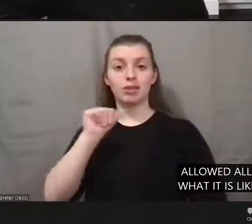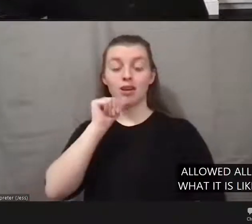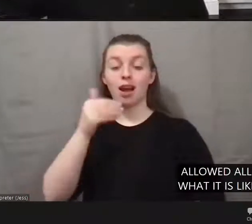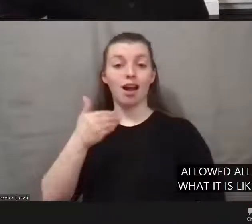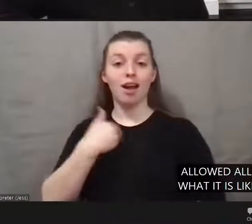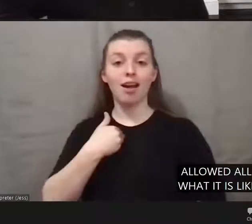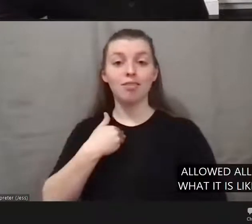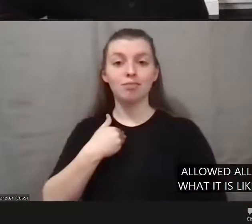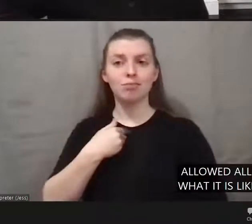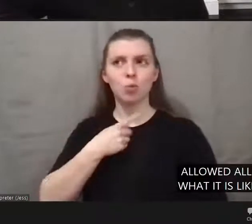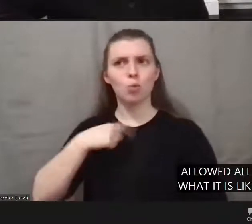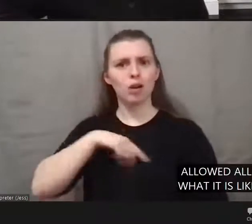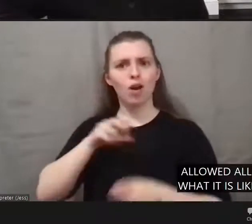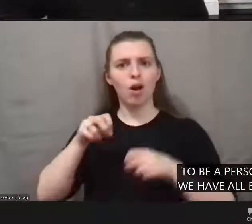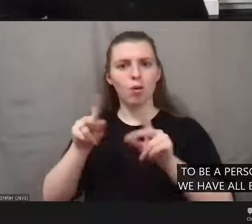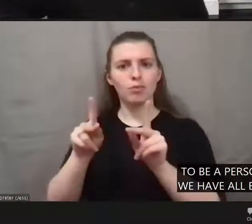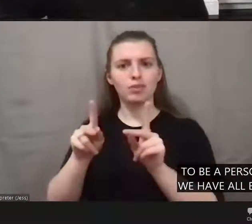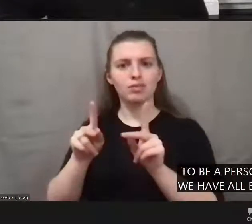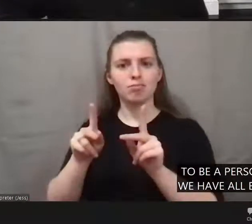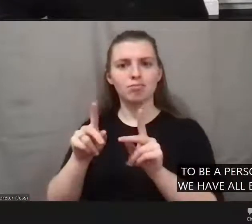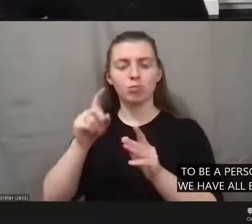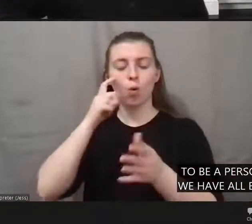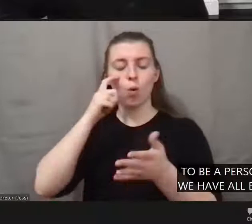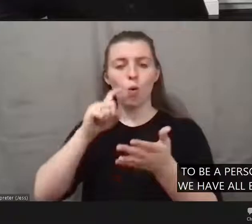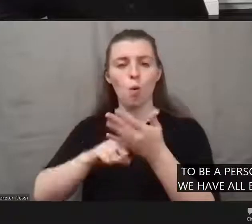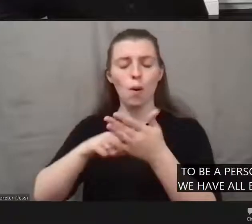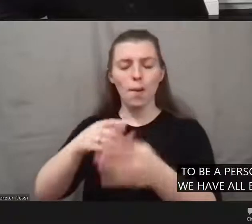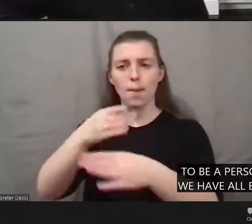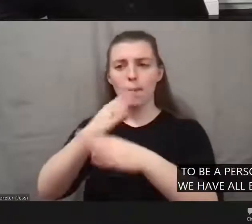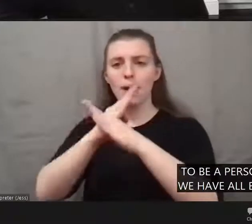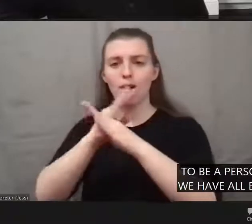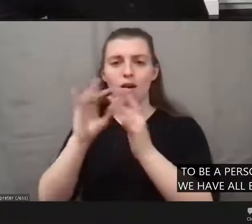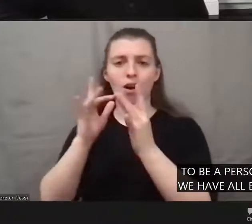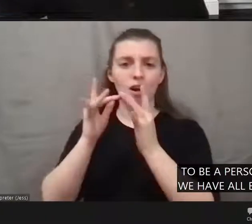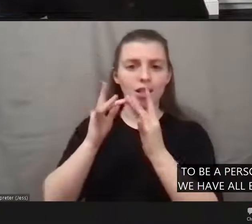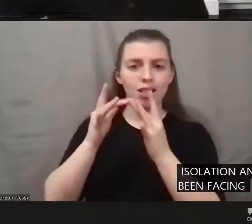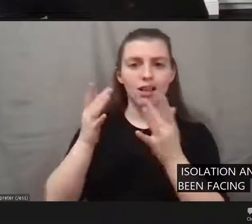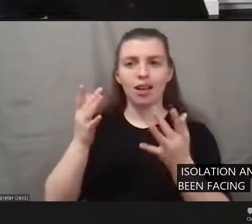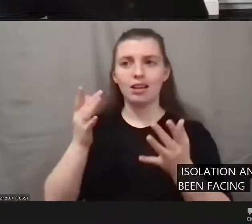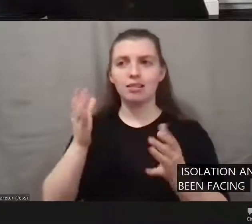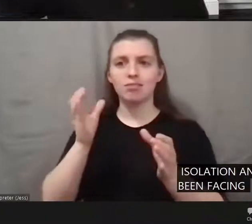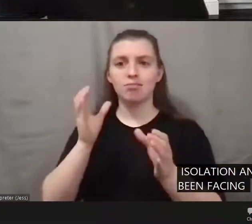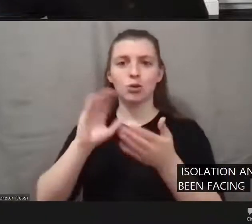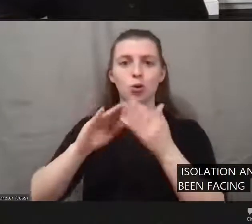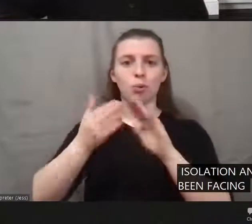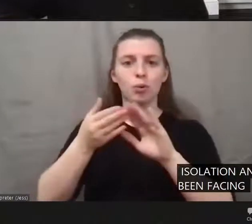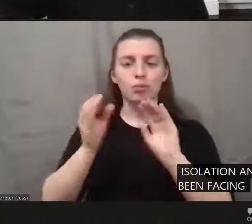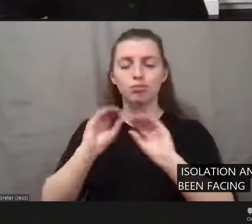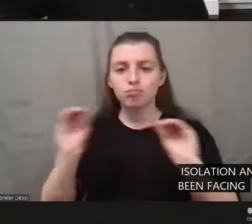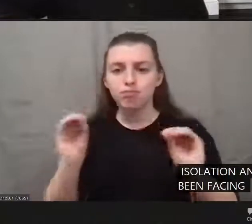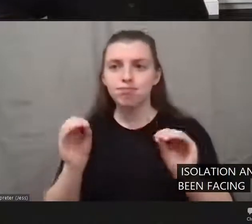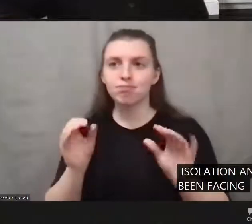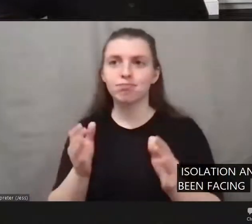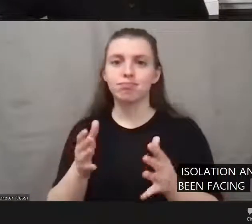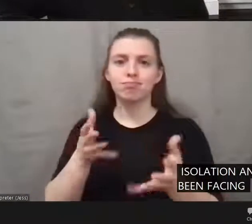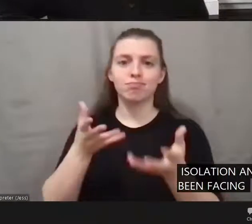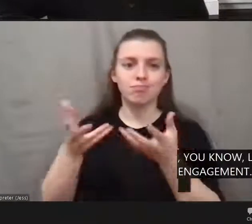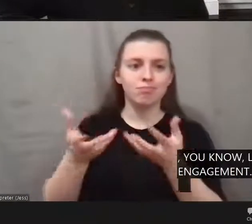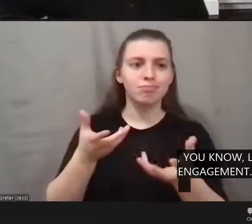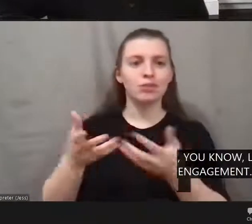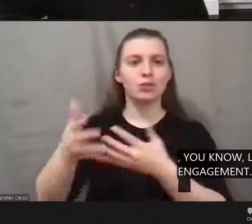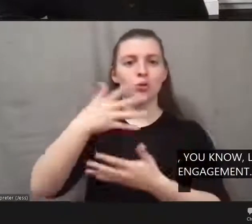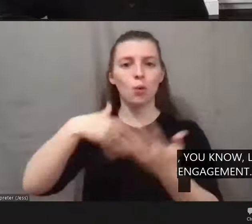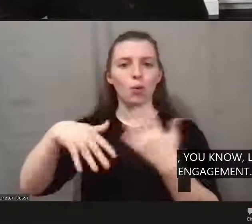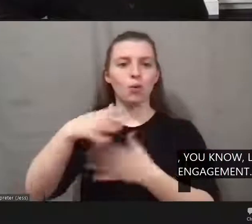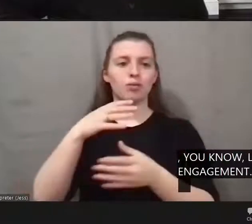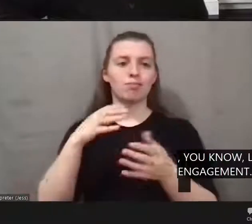isolation, and we've all been facing, a lack of community engagement. And so let's use what